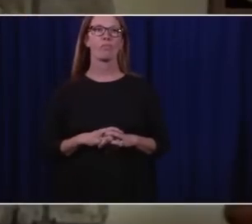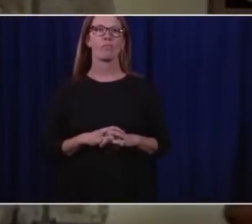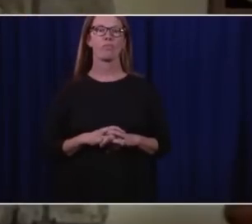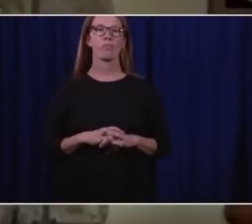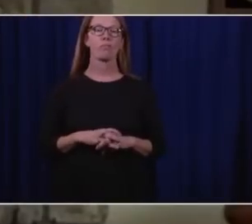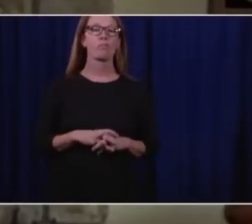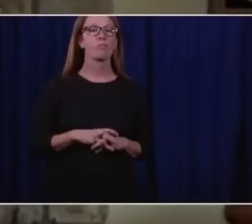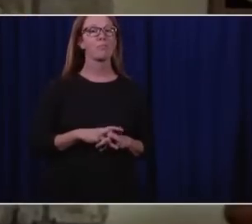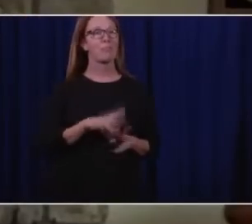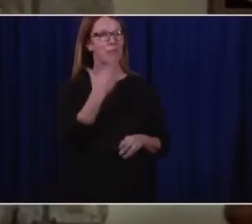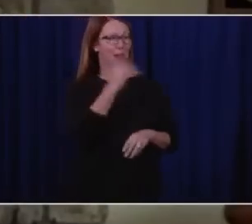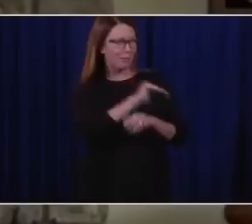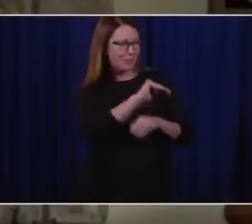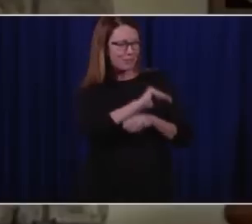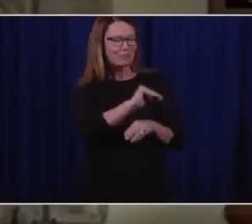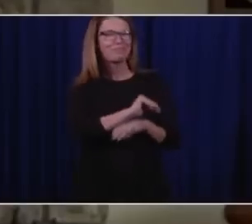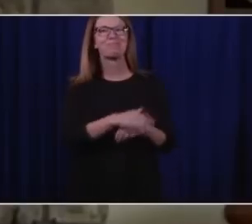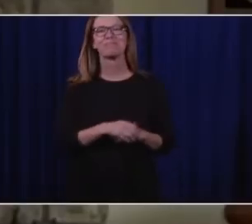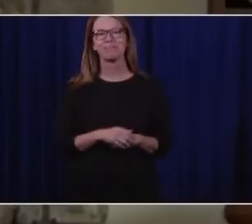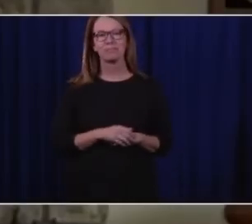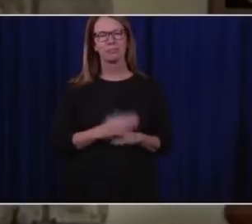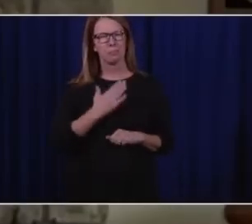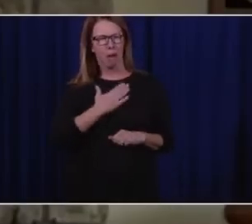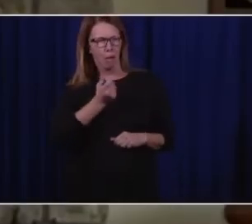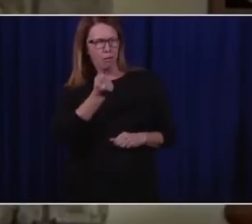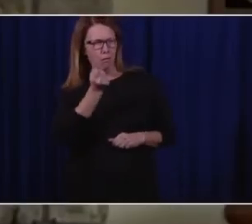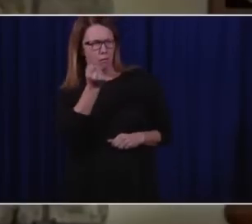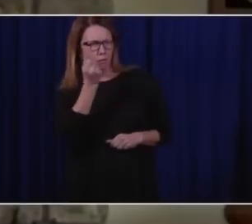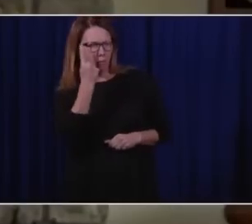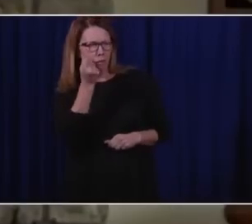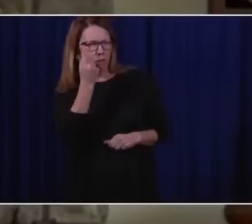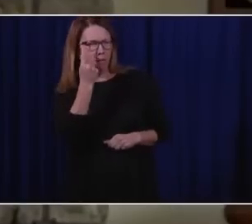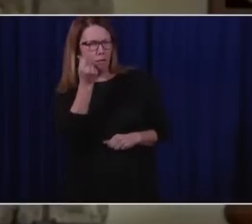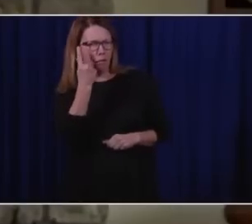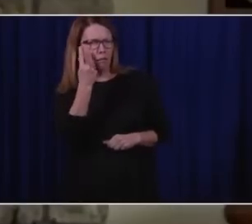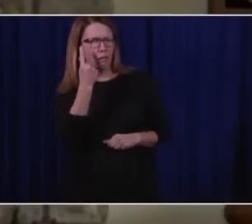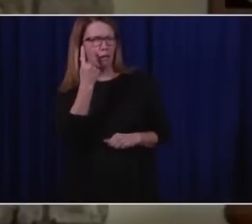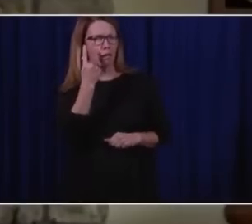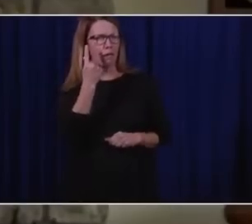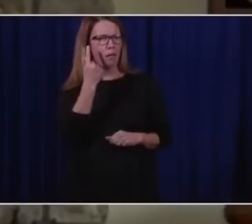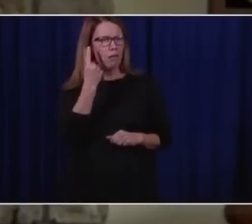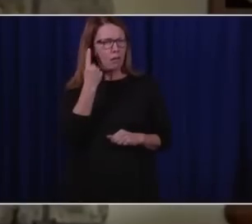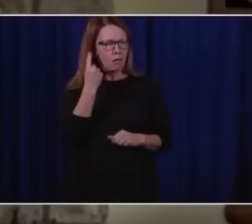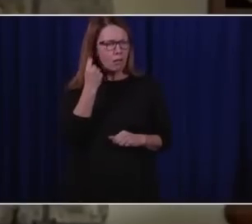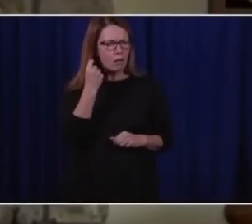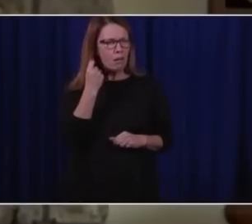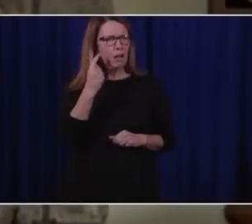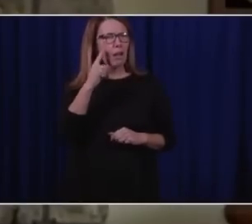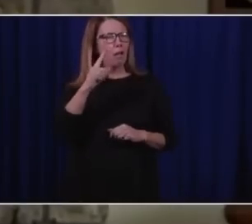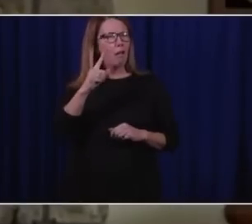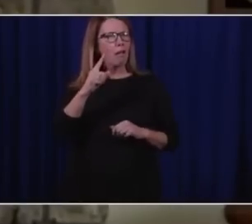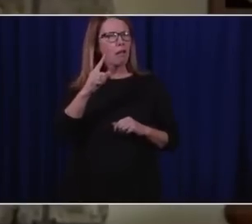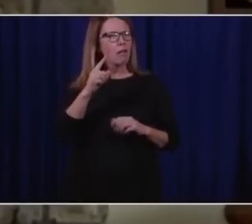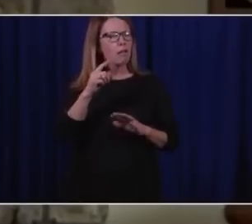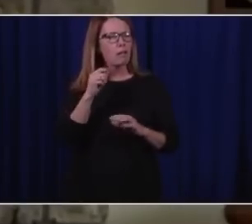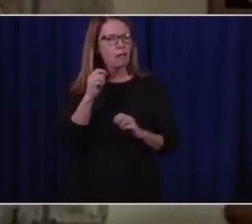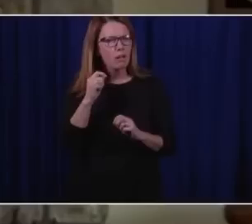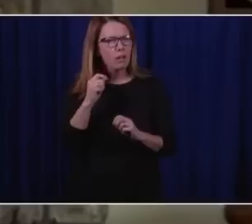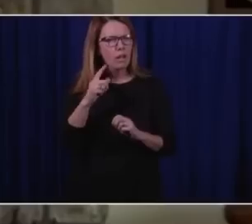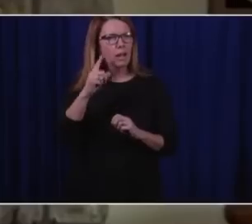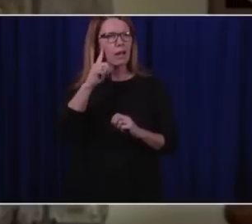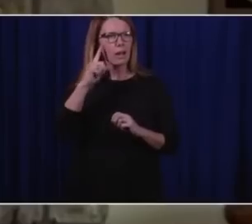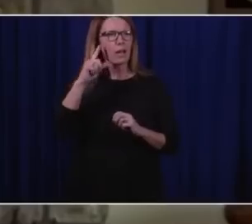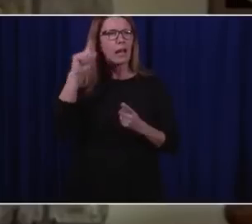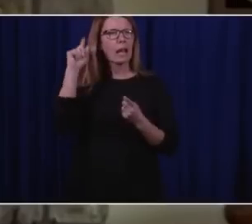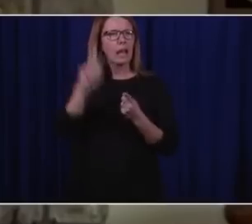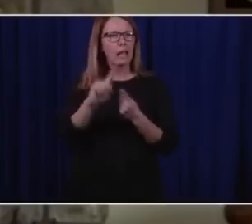Good afternoon, Governor. It's my understanding that the number of antigen tests given in Ohio is relatively small, like less than 1,000 a